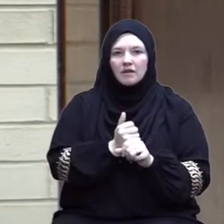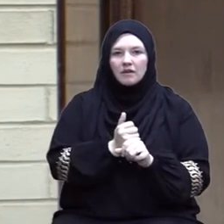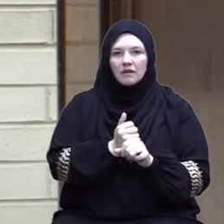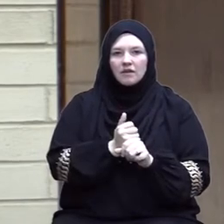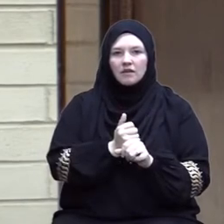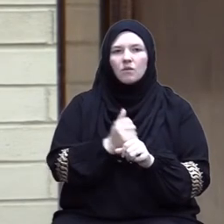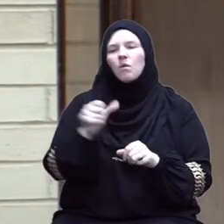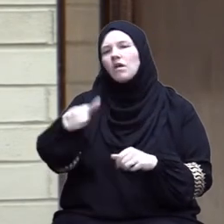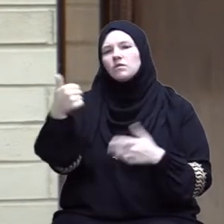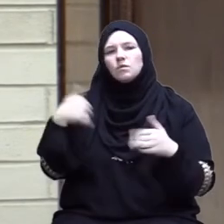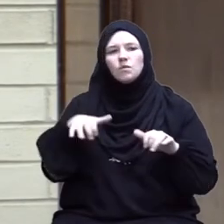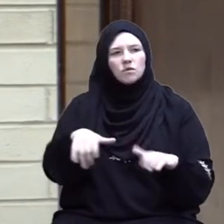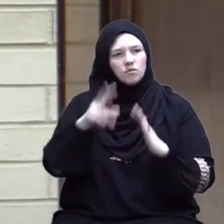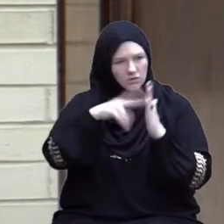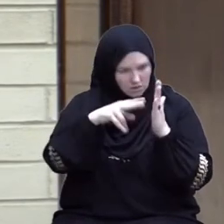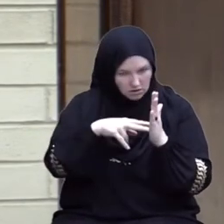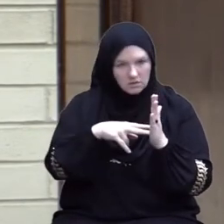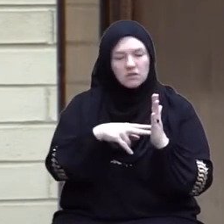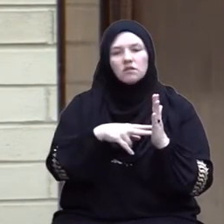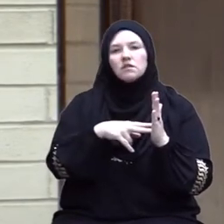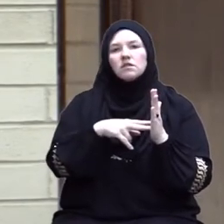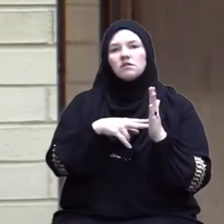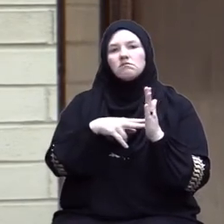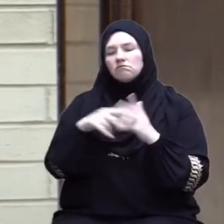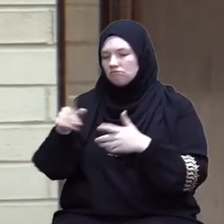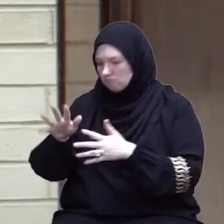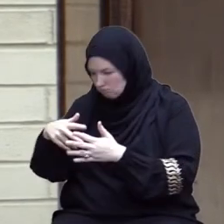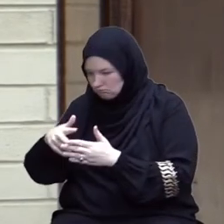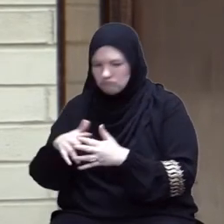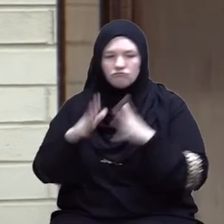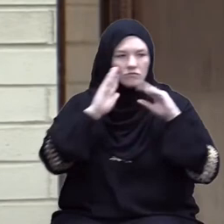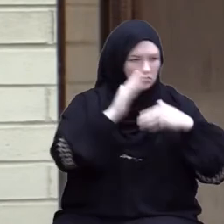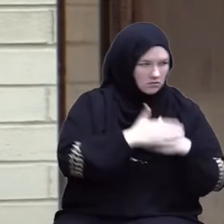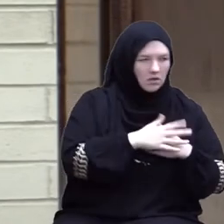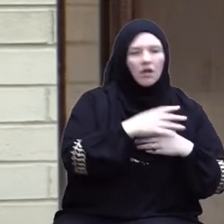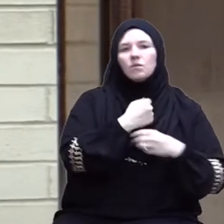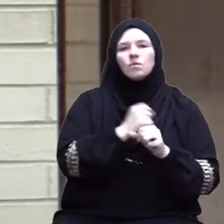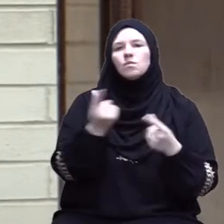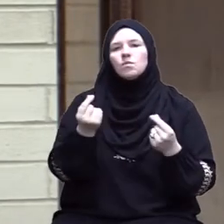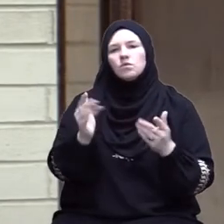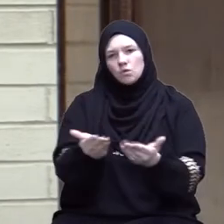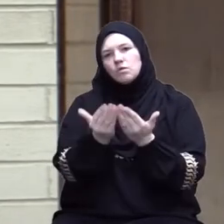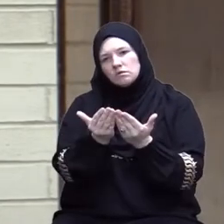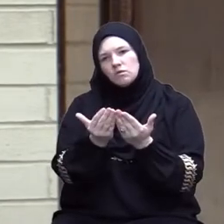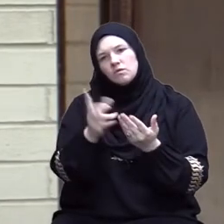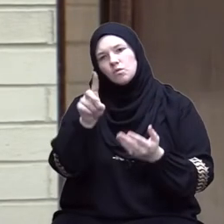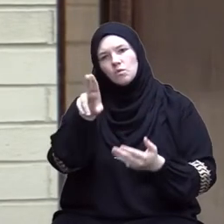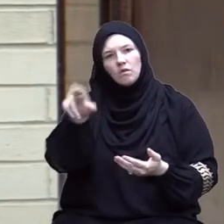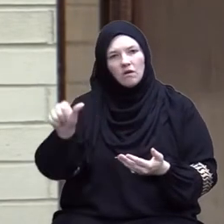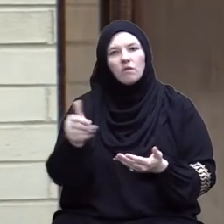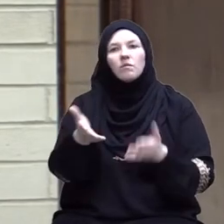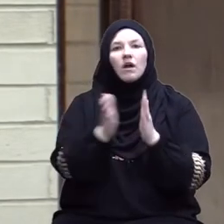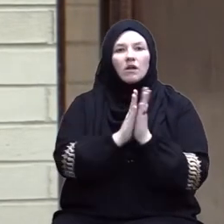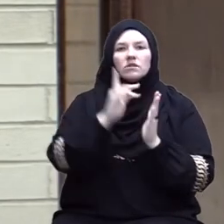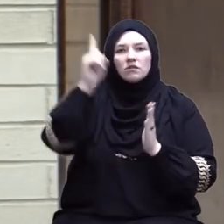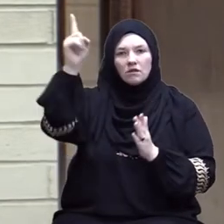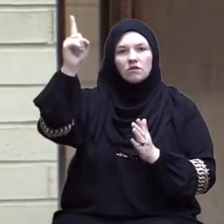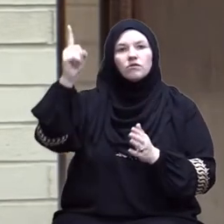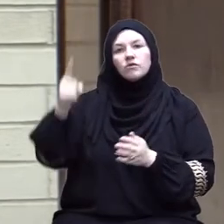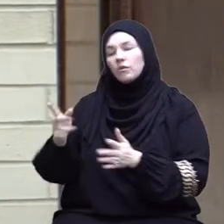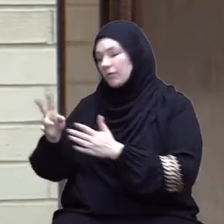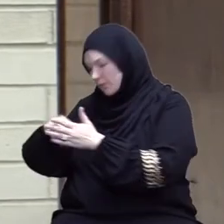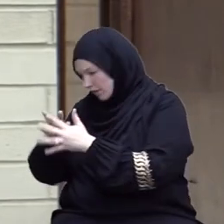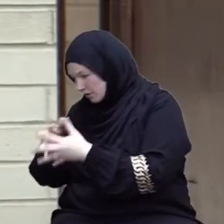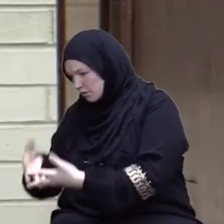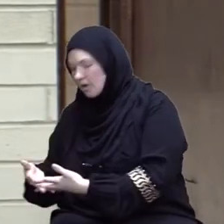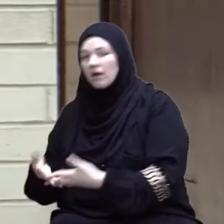What else do we do? We make dua, right? We ask Allah for what we want. We submit our complaints,